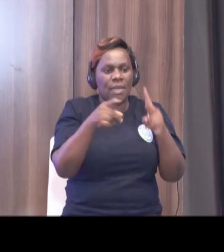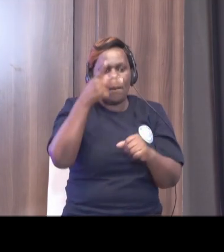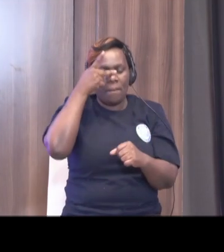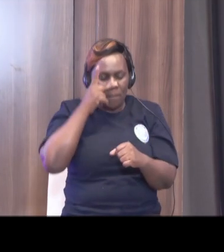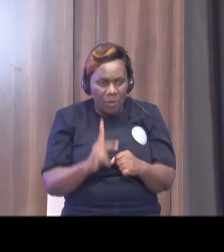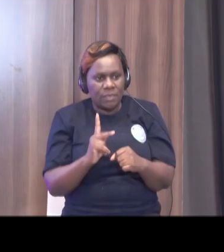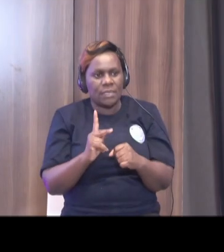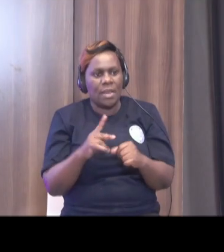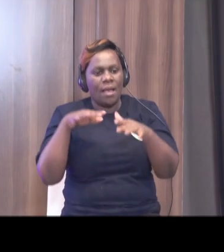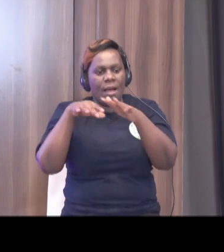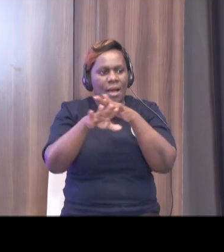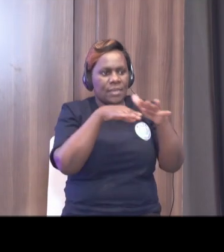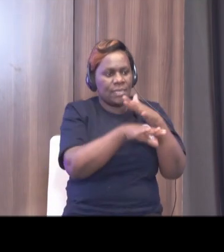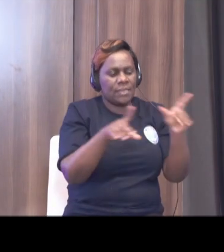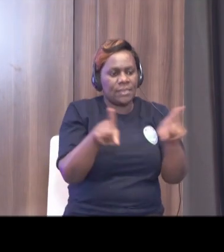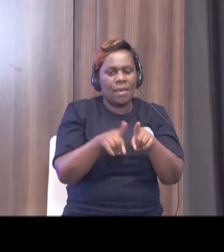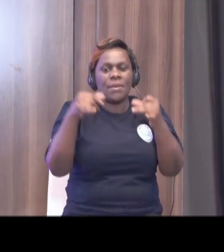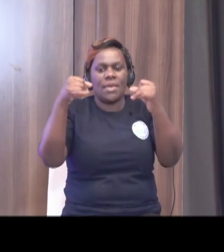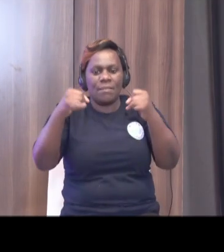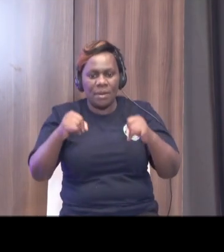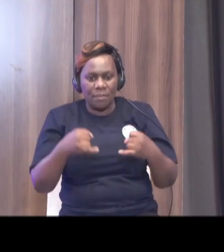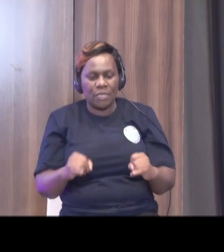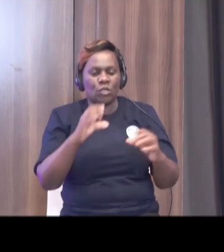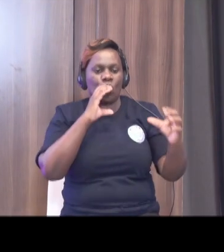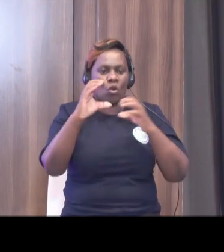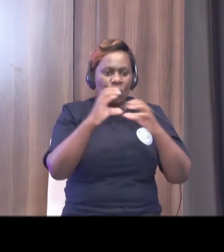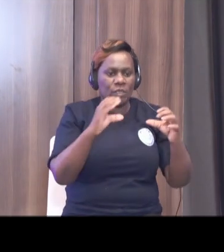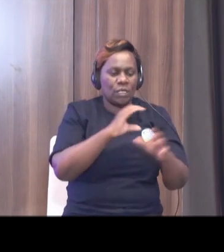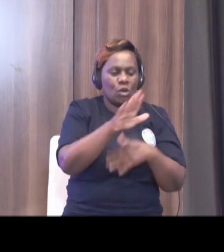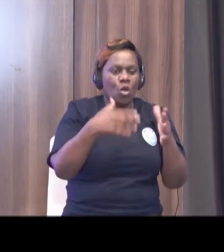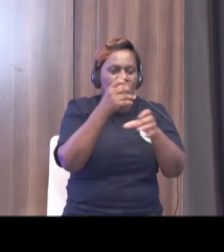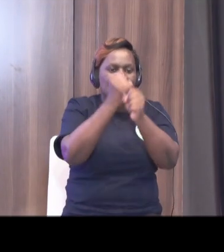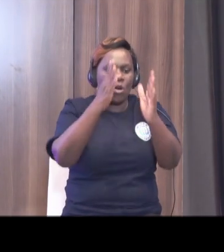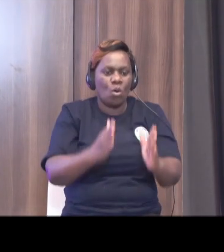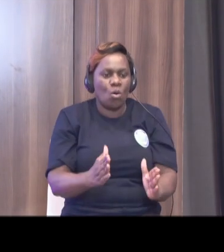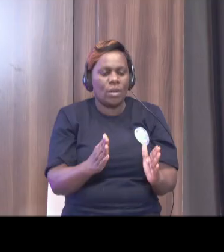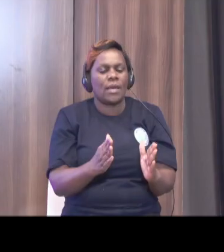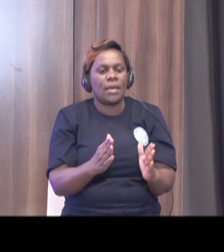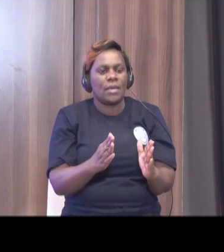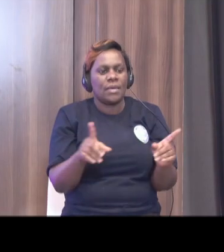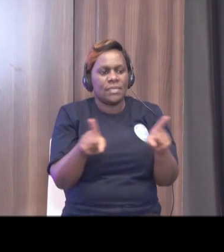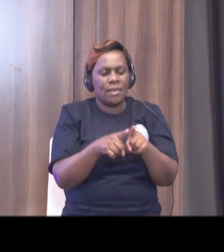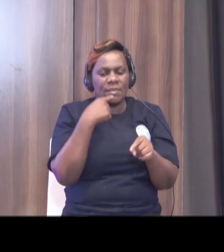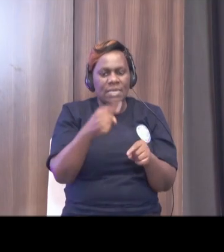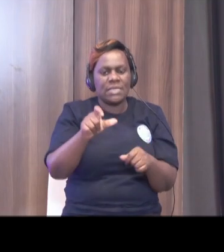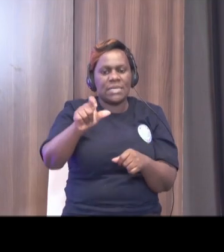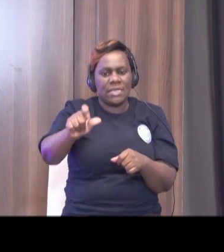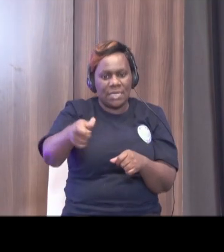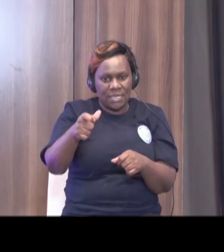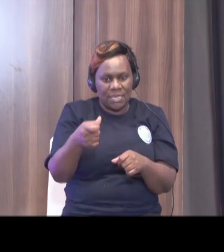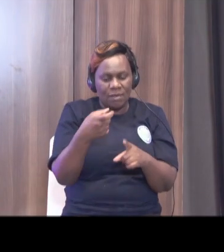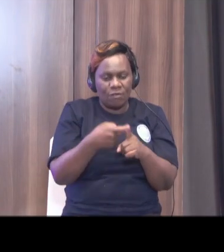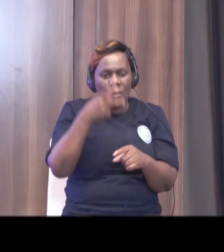that supports access and implementation. Communication at all stakeholders level, like I said, is key